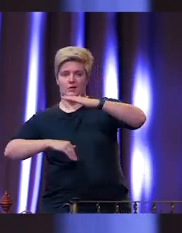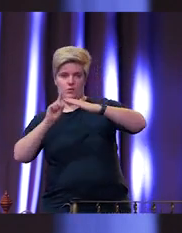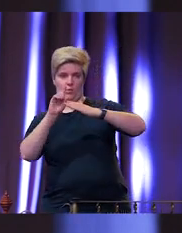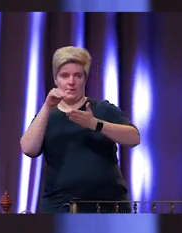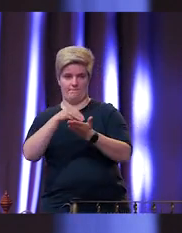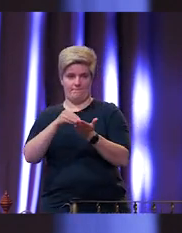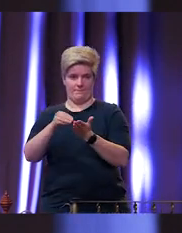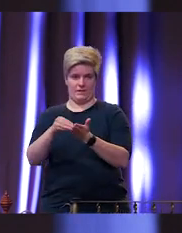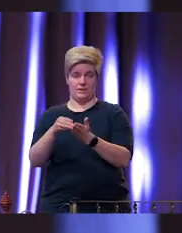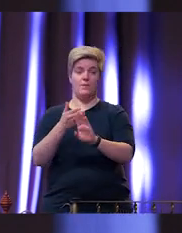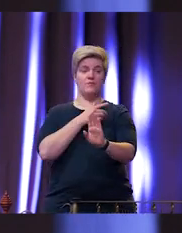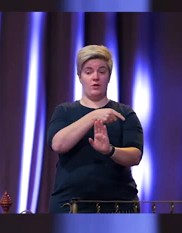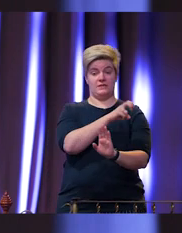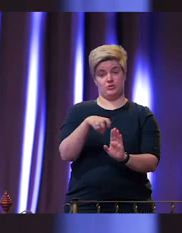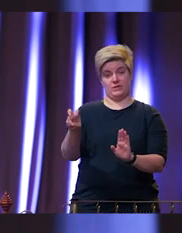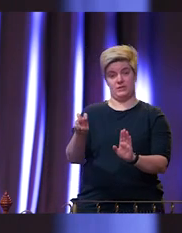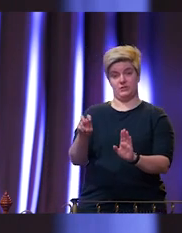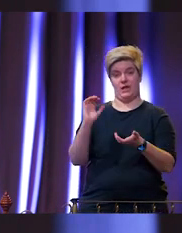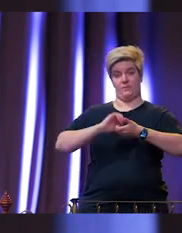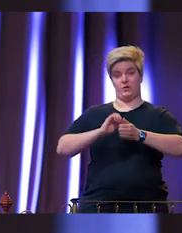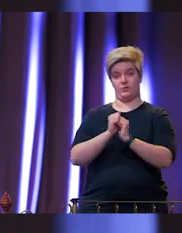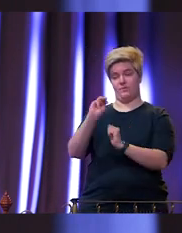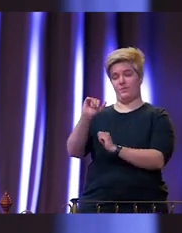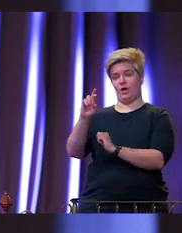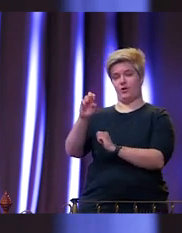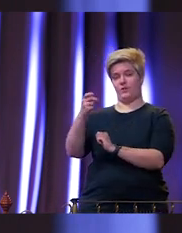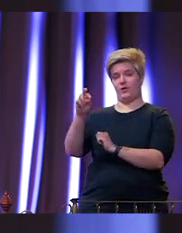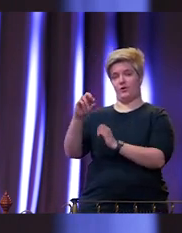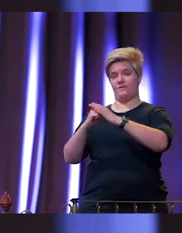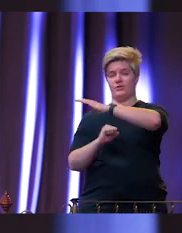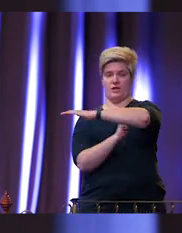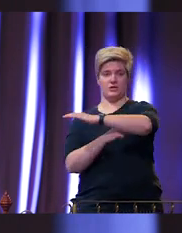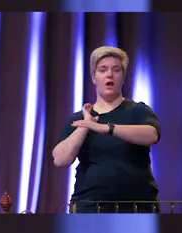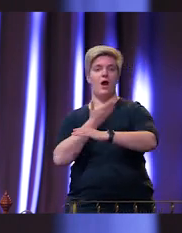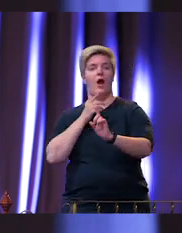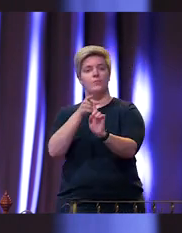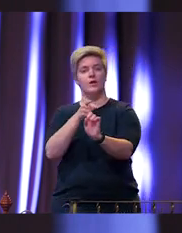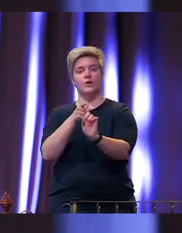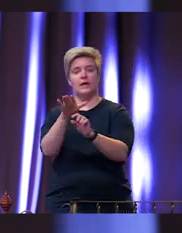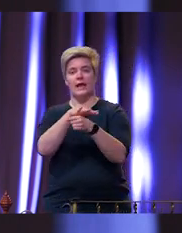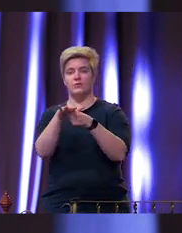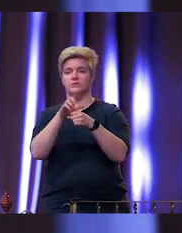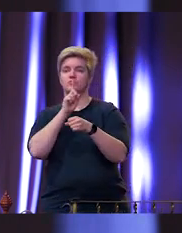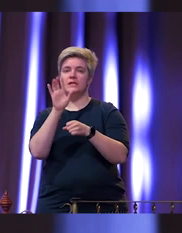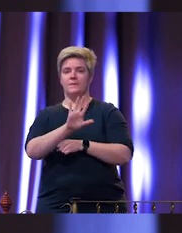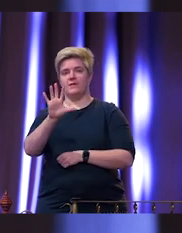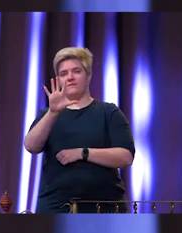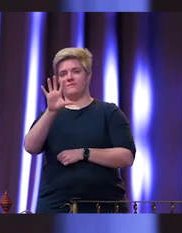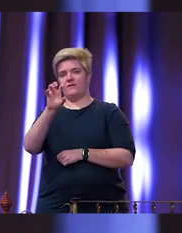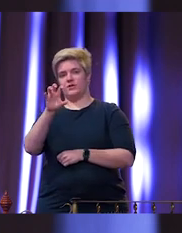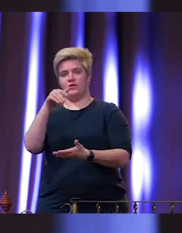this transition and partnership with the MacArthur Foundation for the art program, our priority area was really at that $500,000 level and